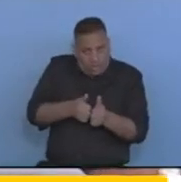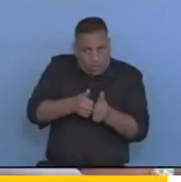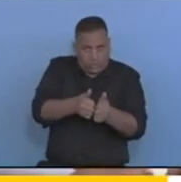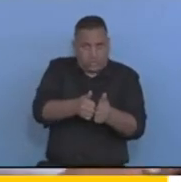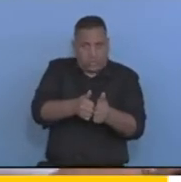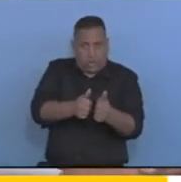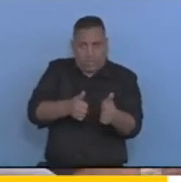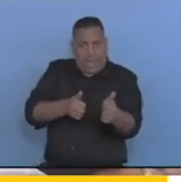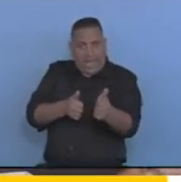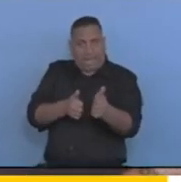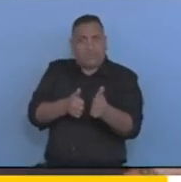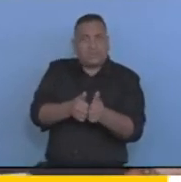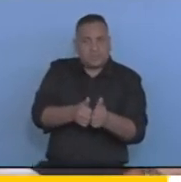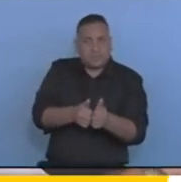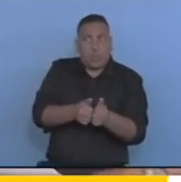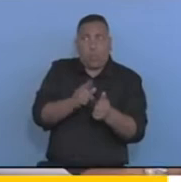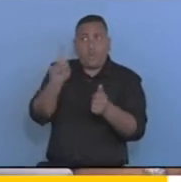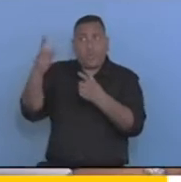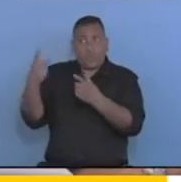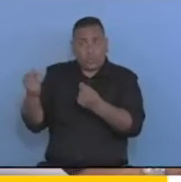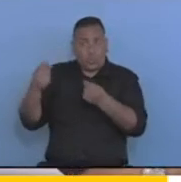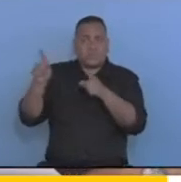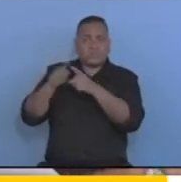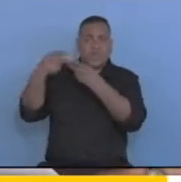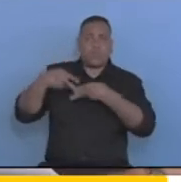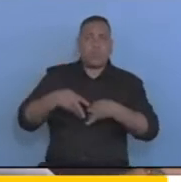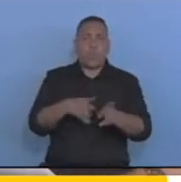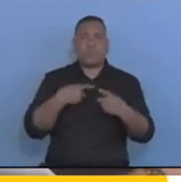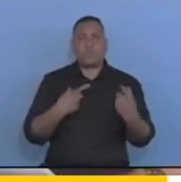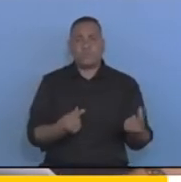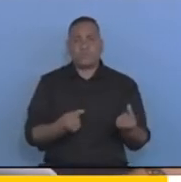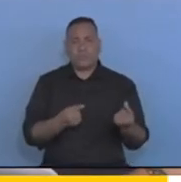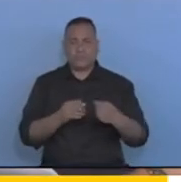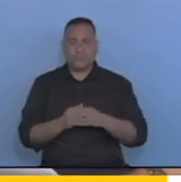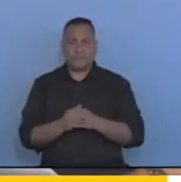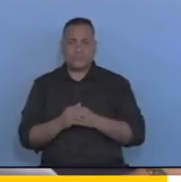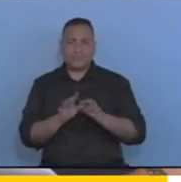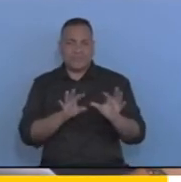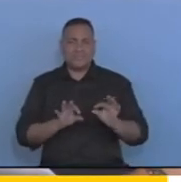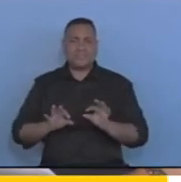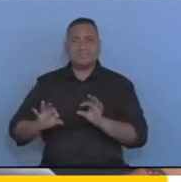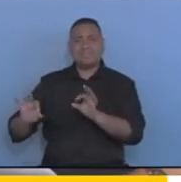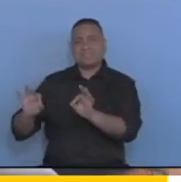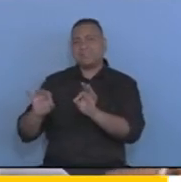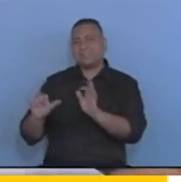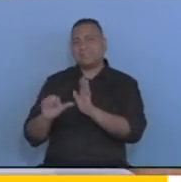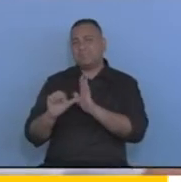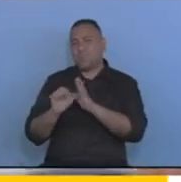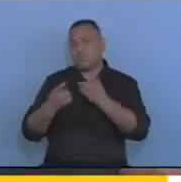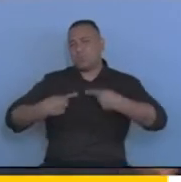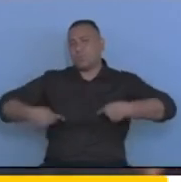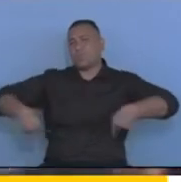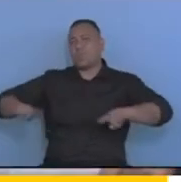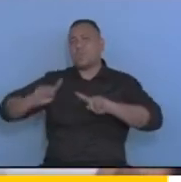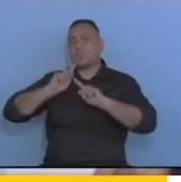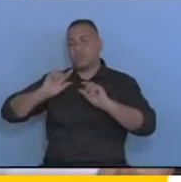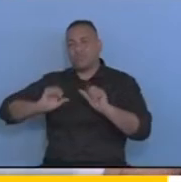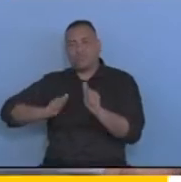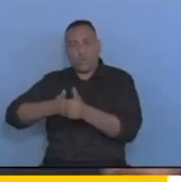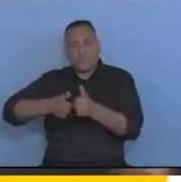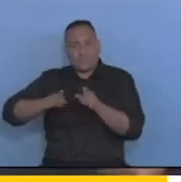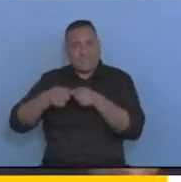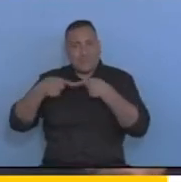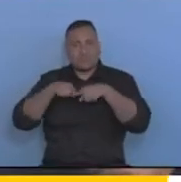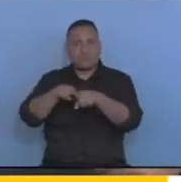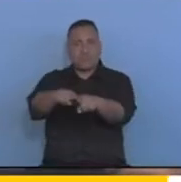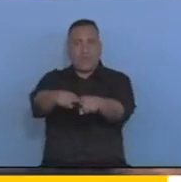the student goes out there, he doesn't know about the new stuff that's happening out there, exactly. And that is why we need to keep up with industry. I was just gonna say and that is what we do. Mm. Now, let me